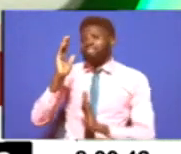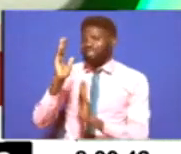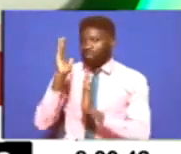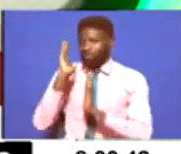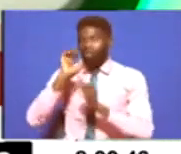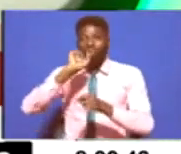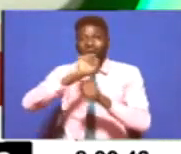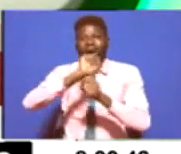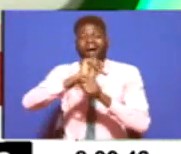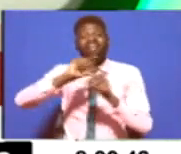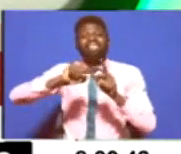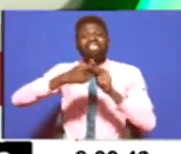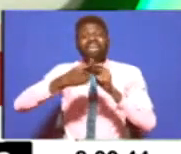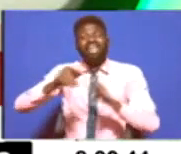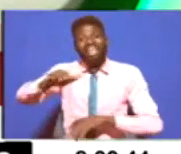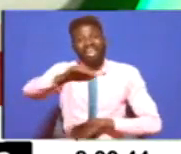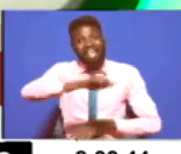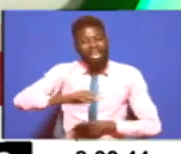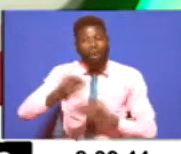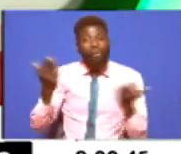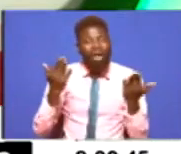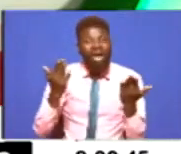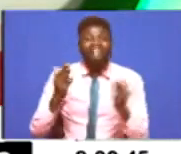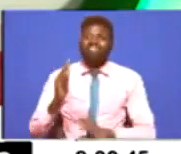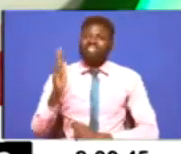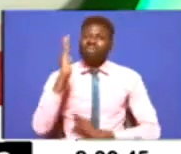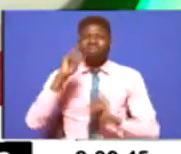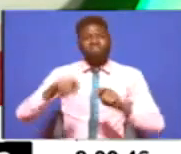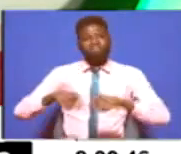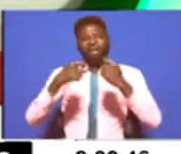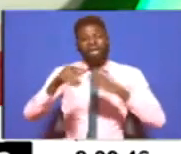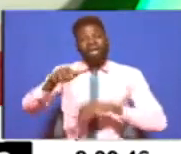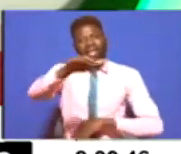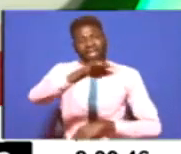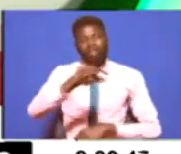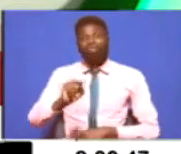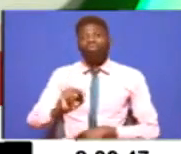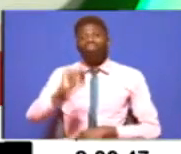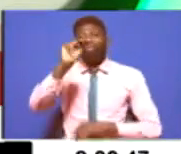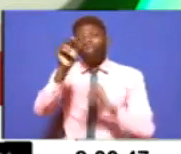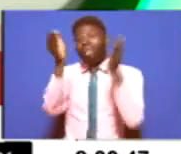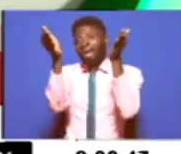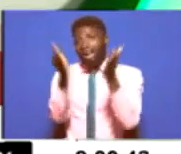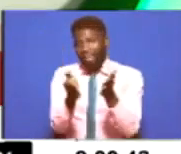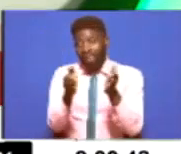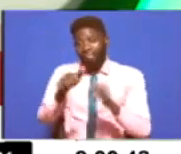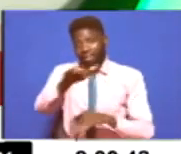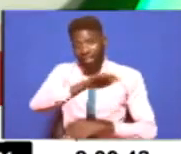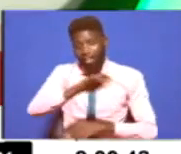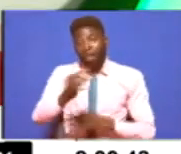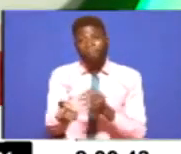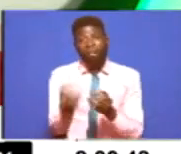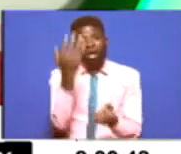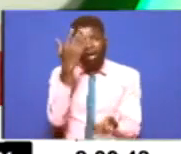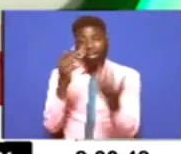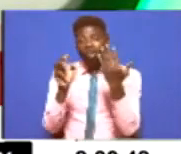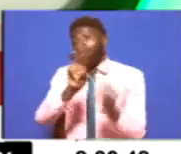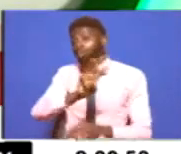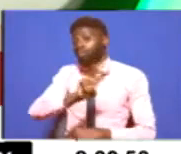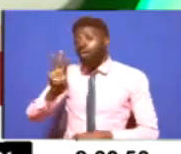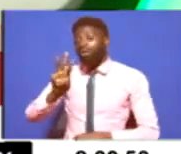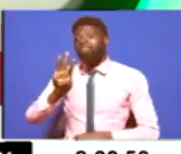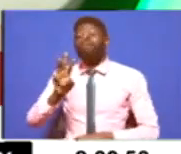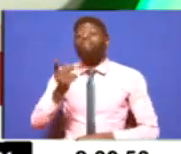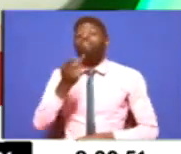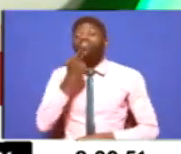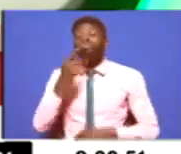in insecurity-prone areas in the North Rift. The operation covers Baringo, West Pokot, and Turkana counties.